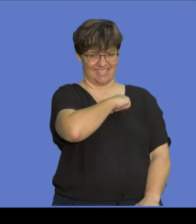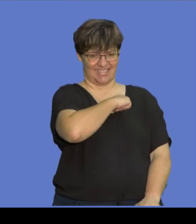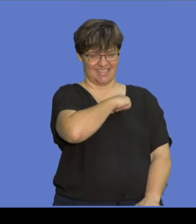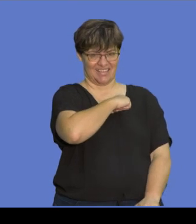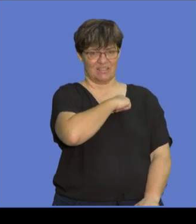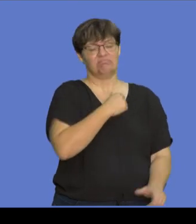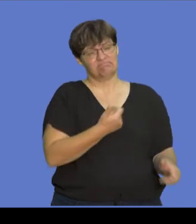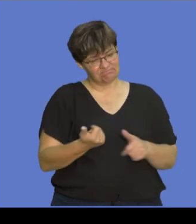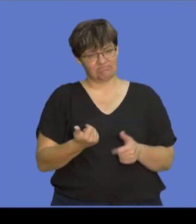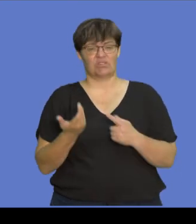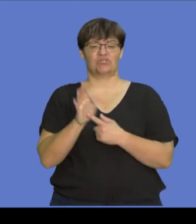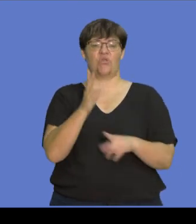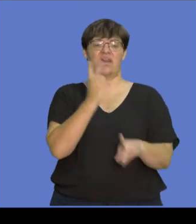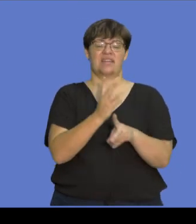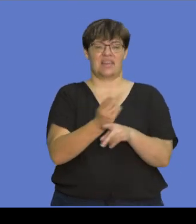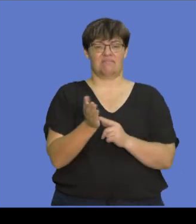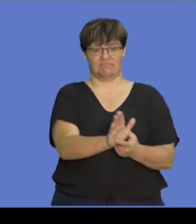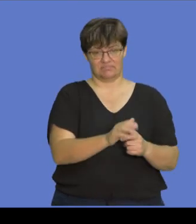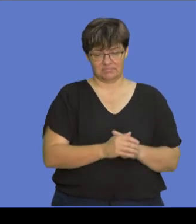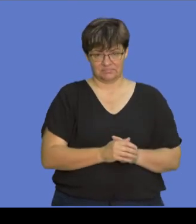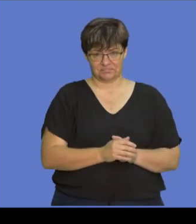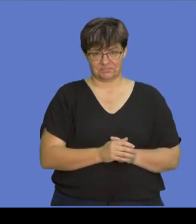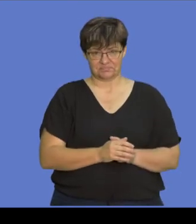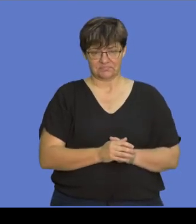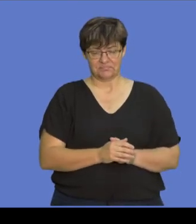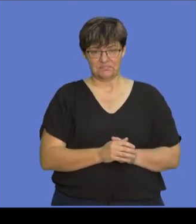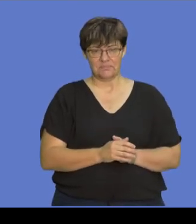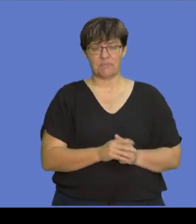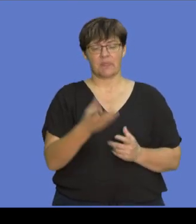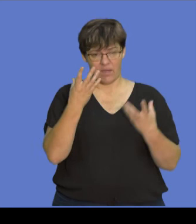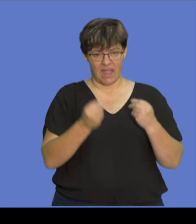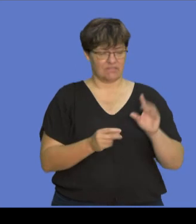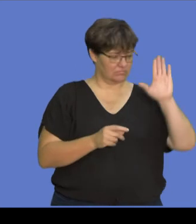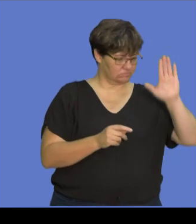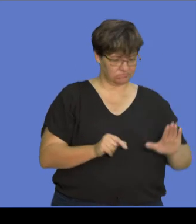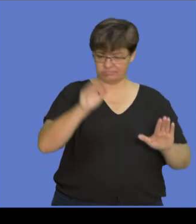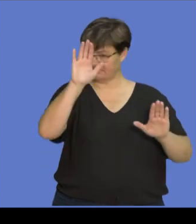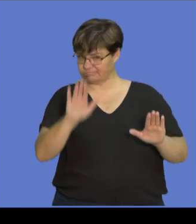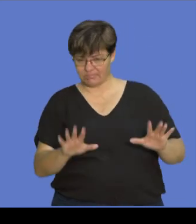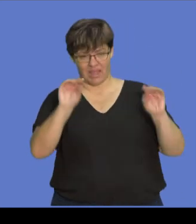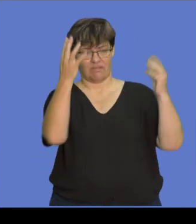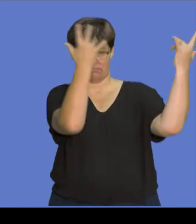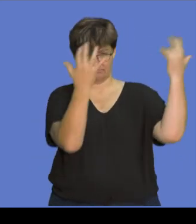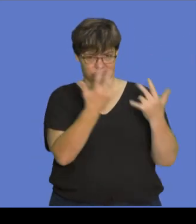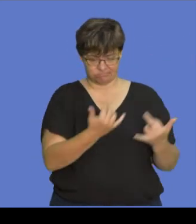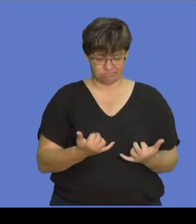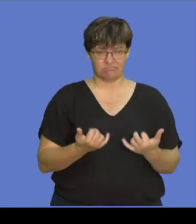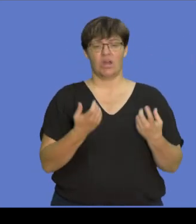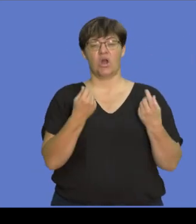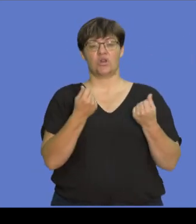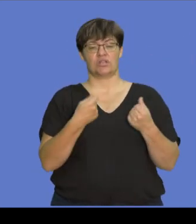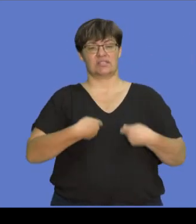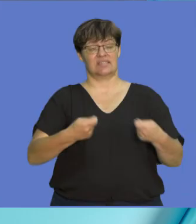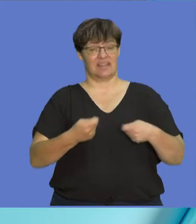our showroom. Okay, so there we have it. We've got all the components. We've calculated our cost of sales figure,